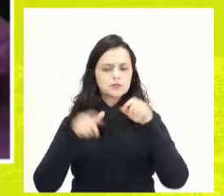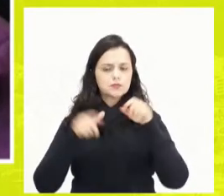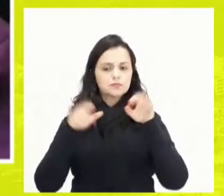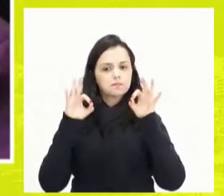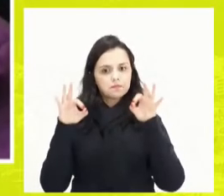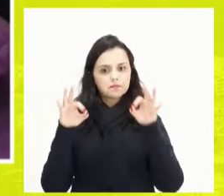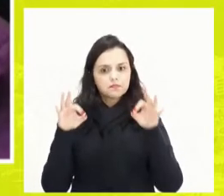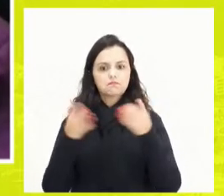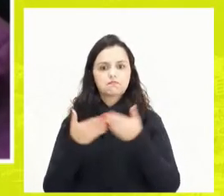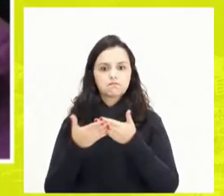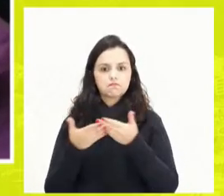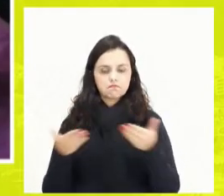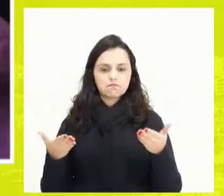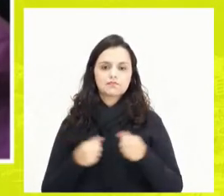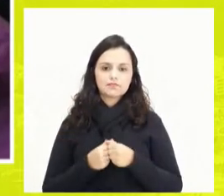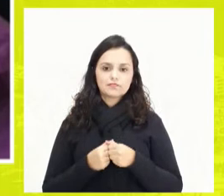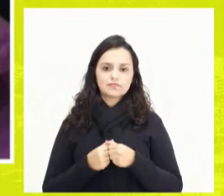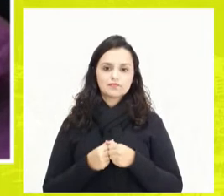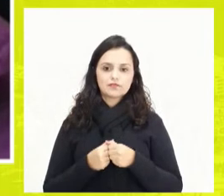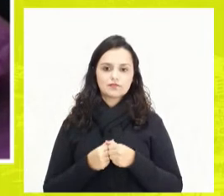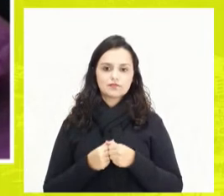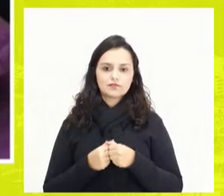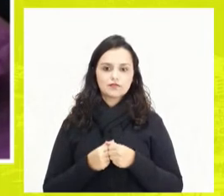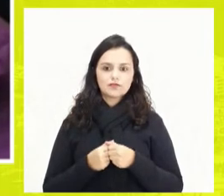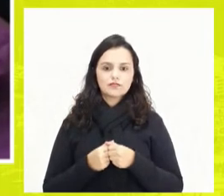been developing over time